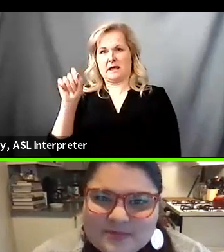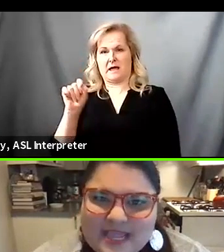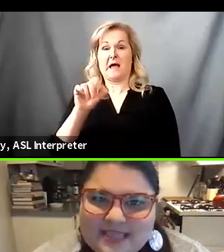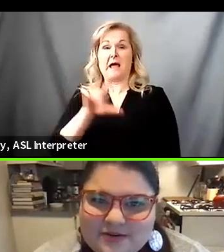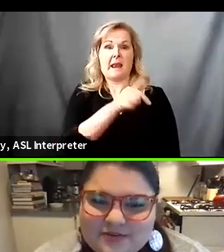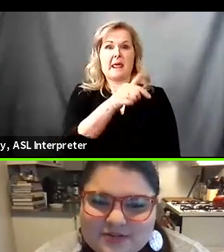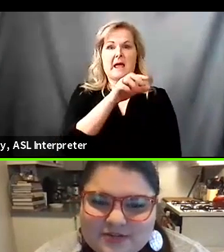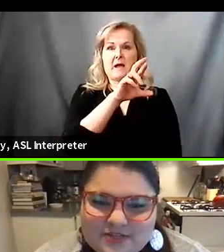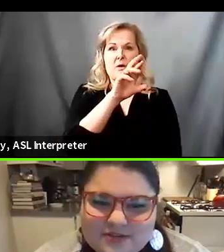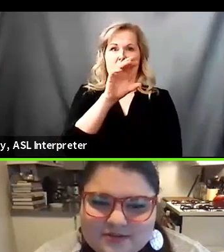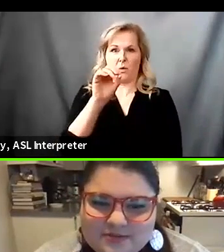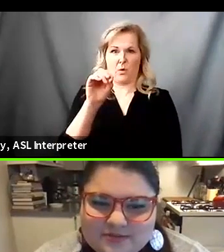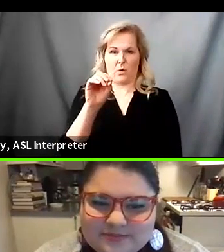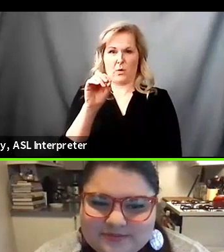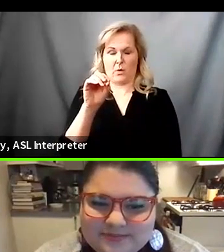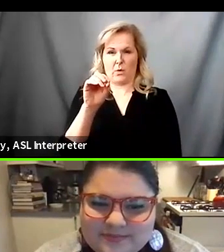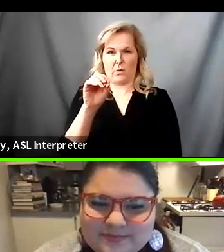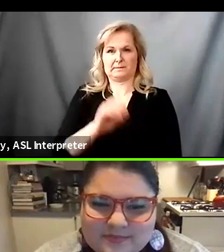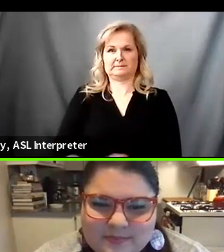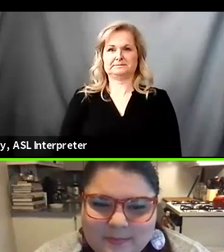next. So I'm going to hand that over to you.